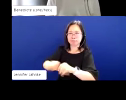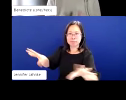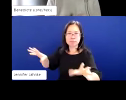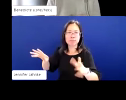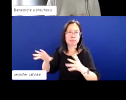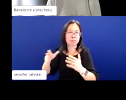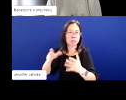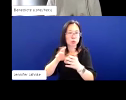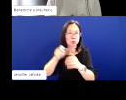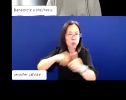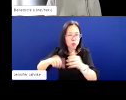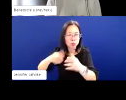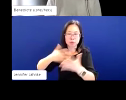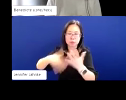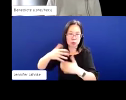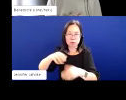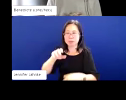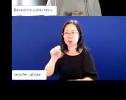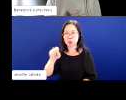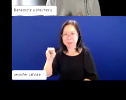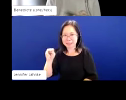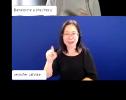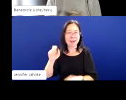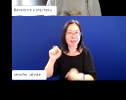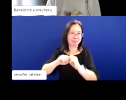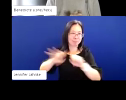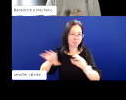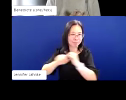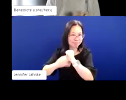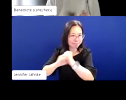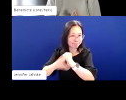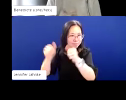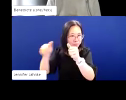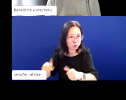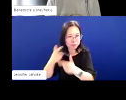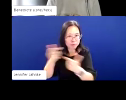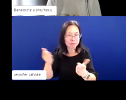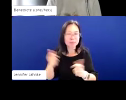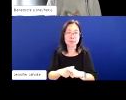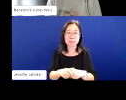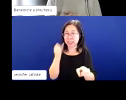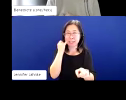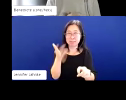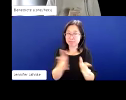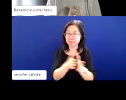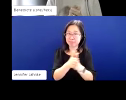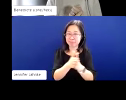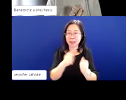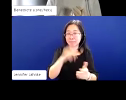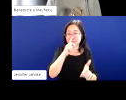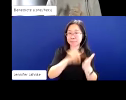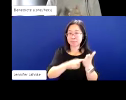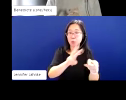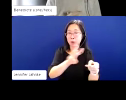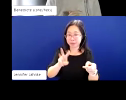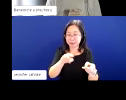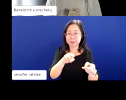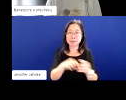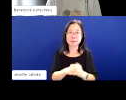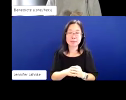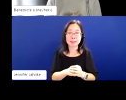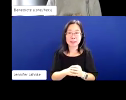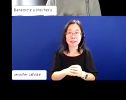however you see fit. I highly encourage you to go see their website and learn more about how you can be a part of it. It is a first